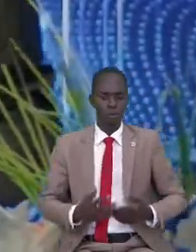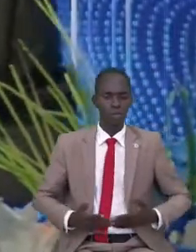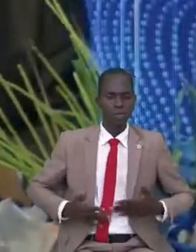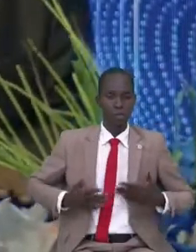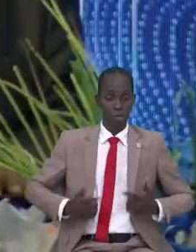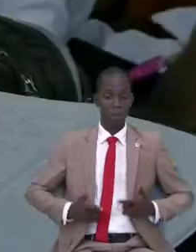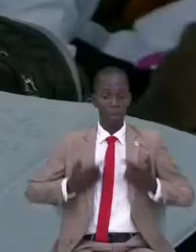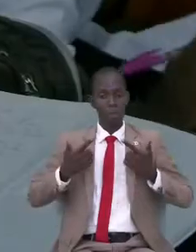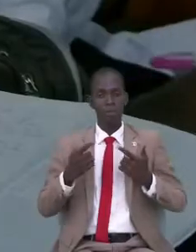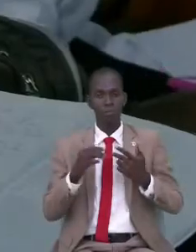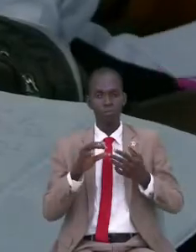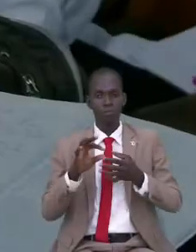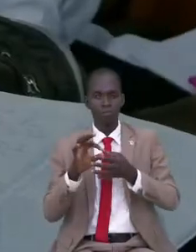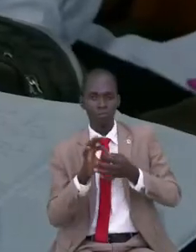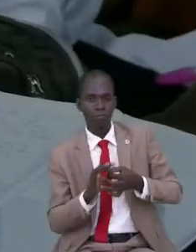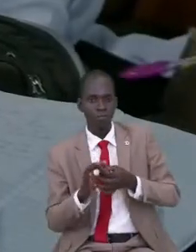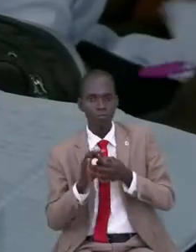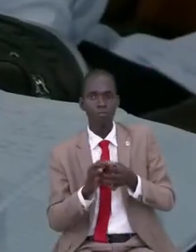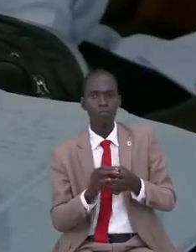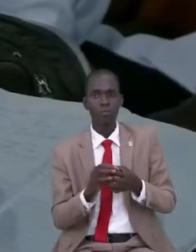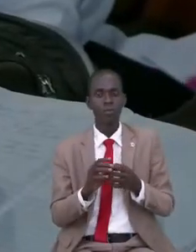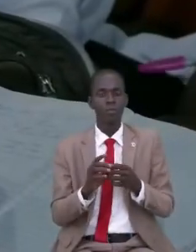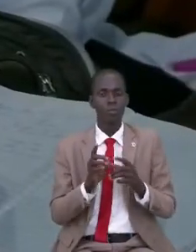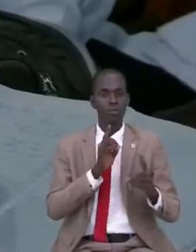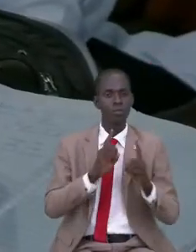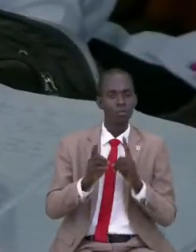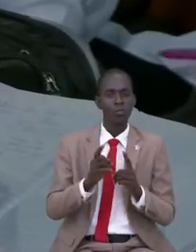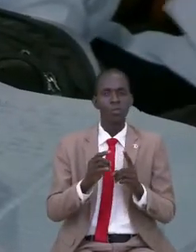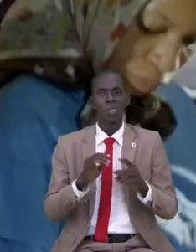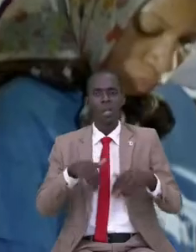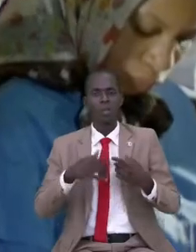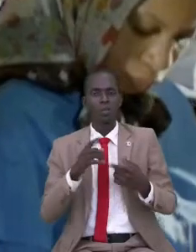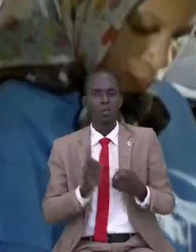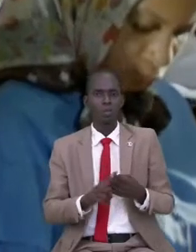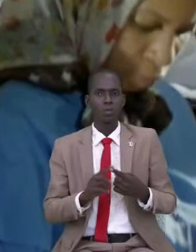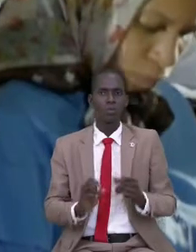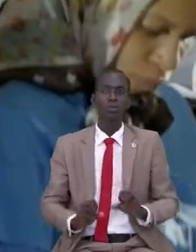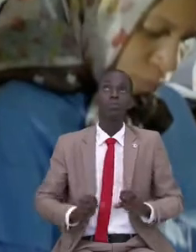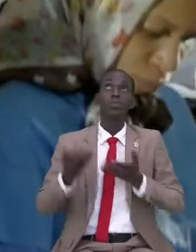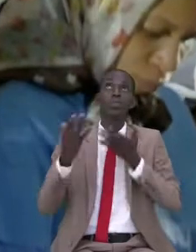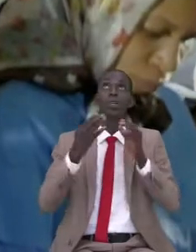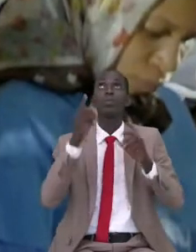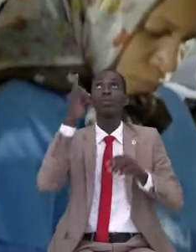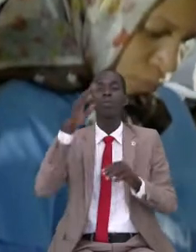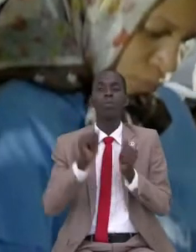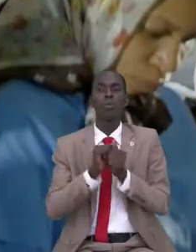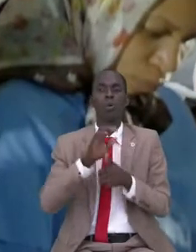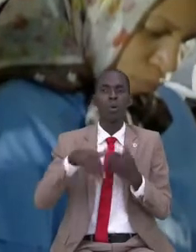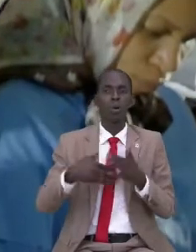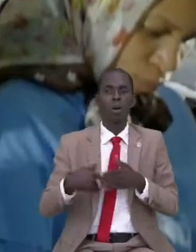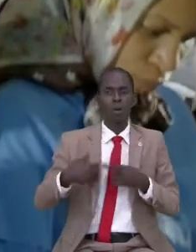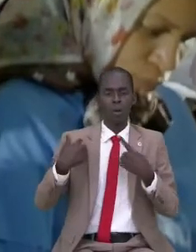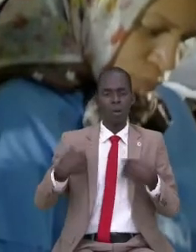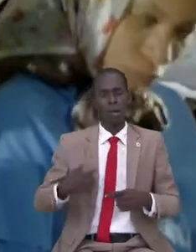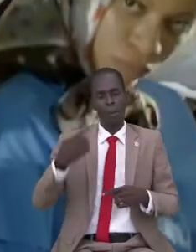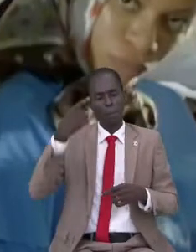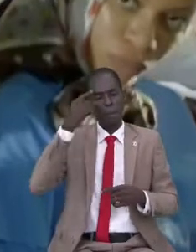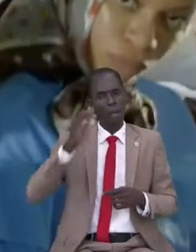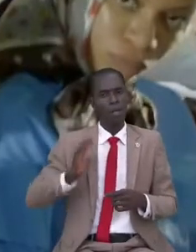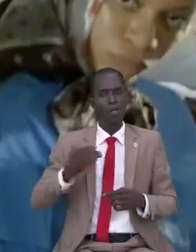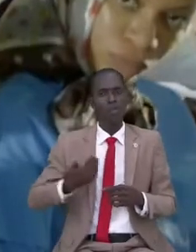to walk, how to love God with all our heart, all our soul, and all our mind. We've learned how to love